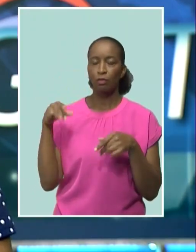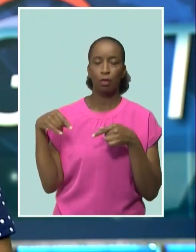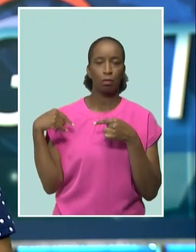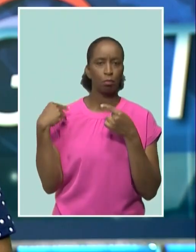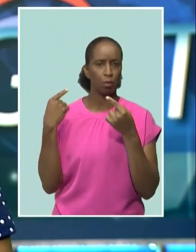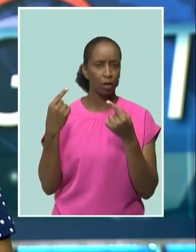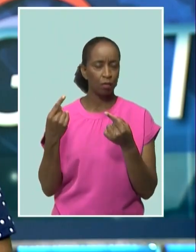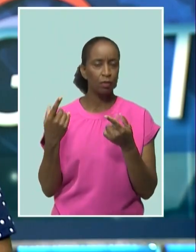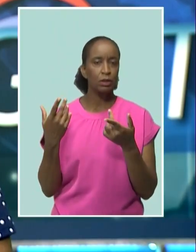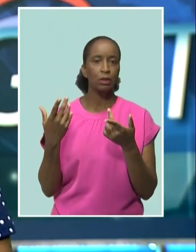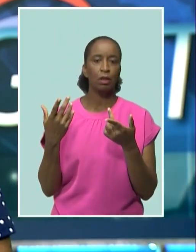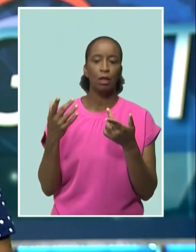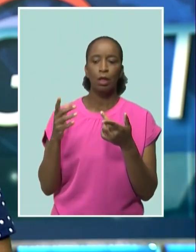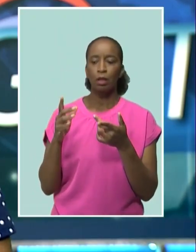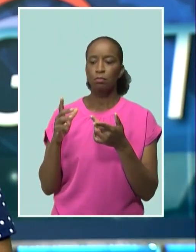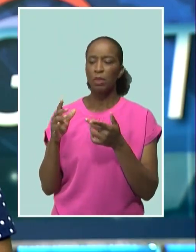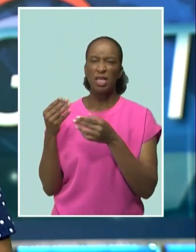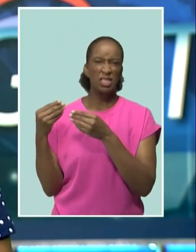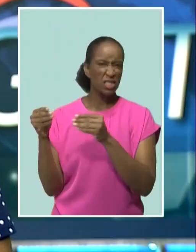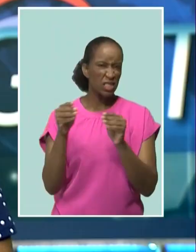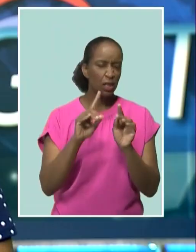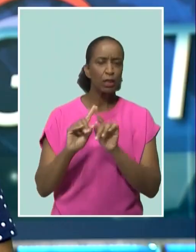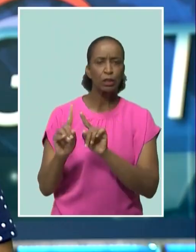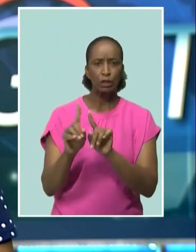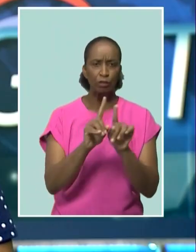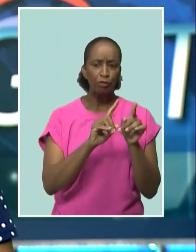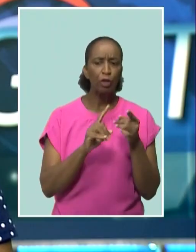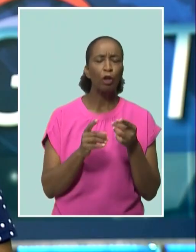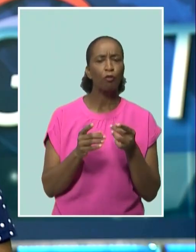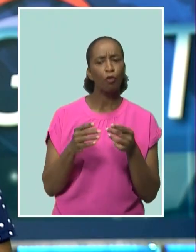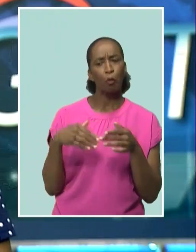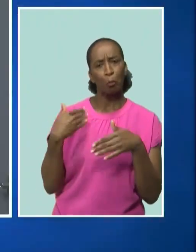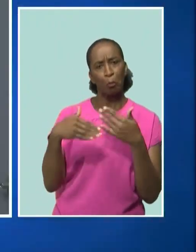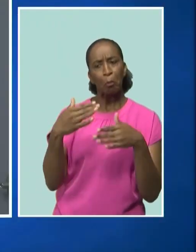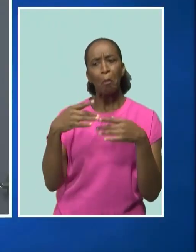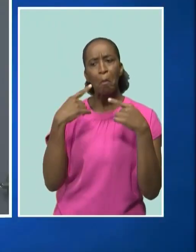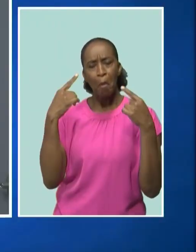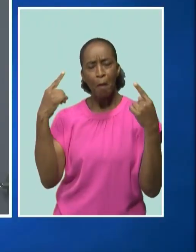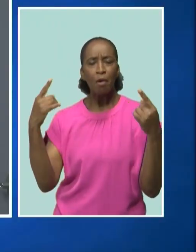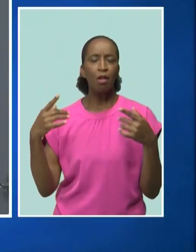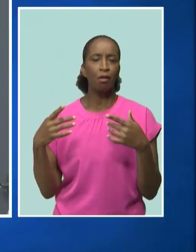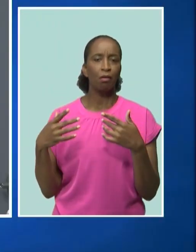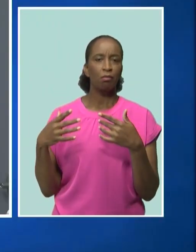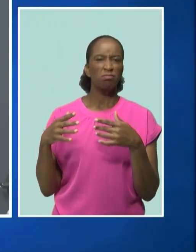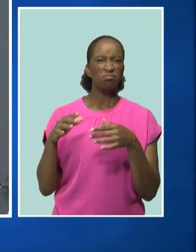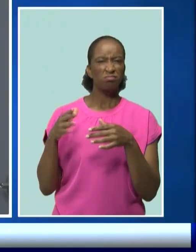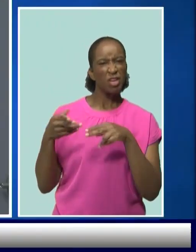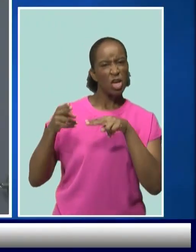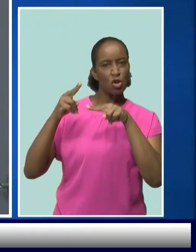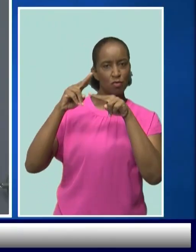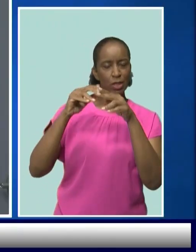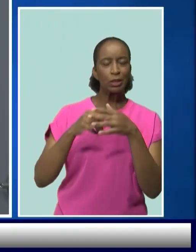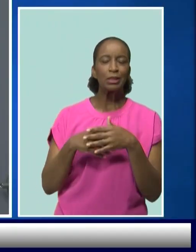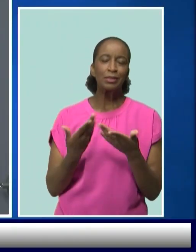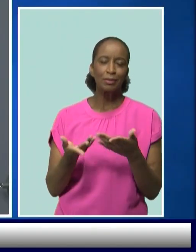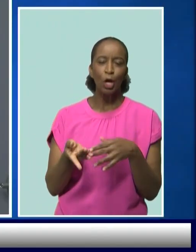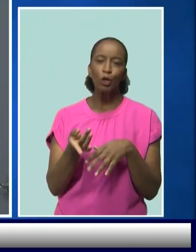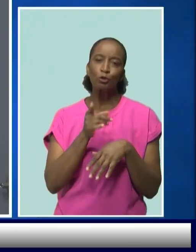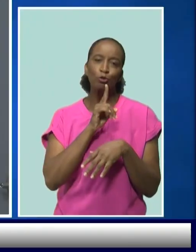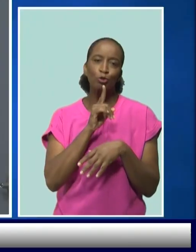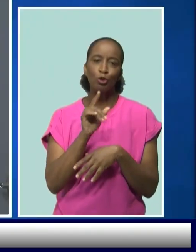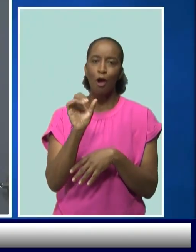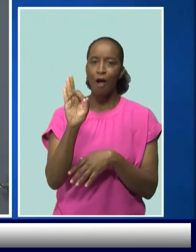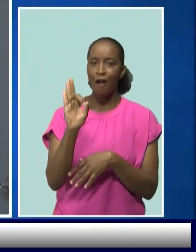although Frosties ice cream remains the baby product. We always wish we can do better because it's a new or a baby brand. This